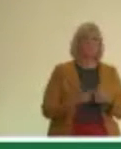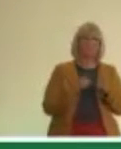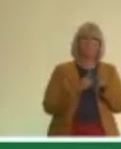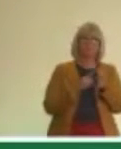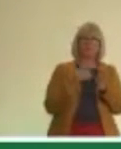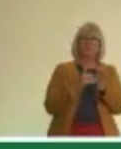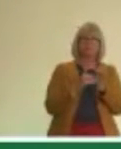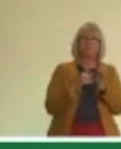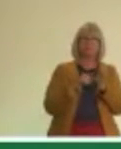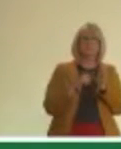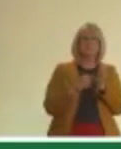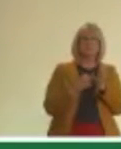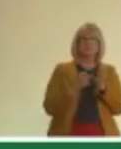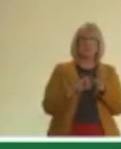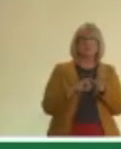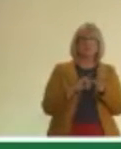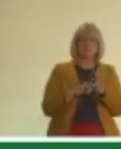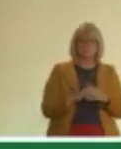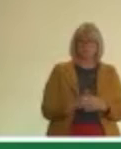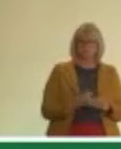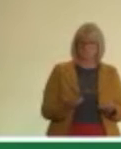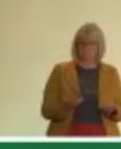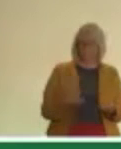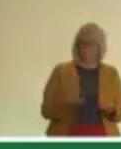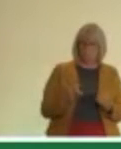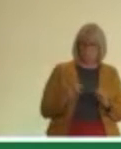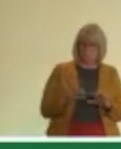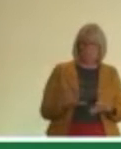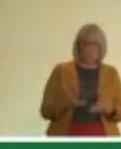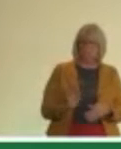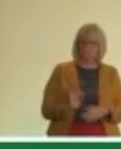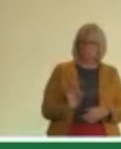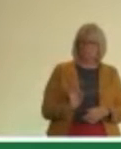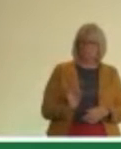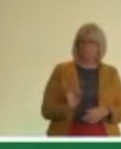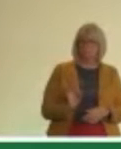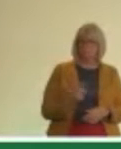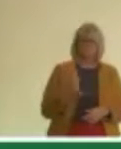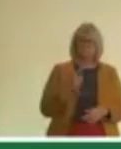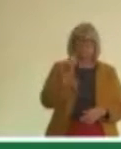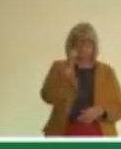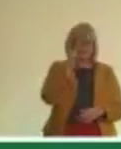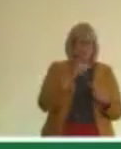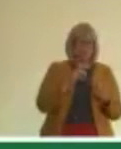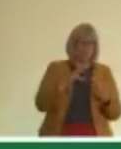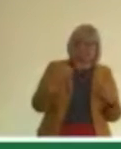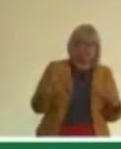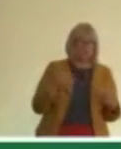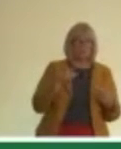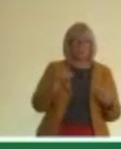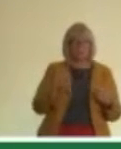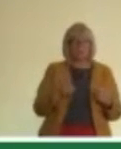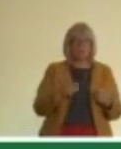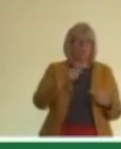was not an aberration. We know this Conservative government, they essentially, the stench of corruption and entitlement holds